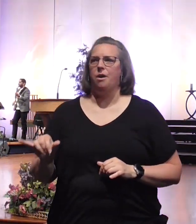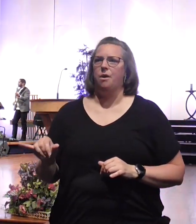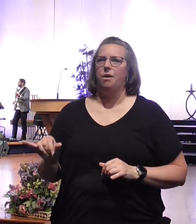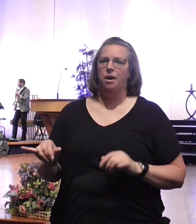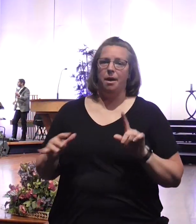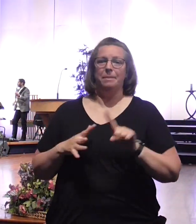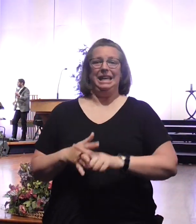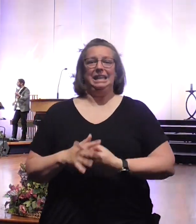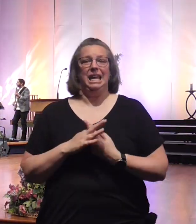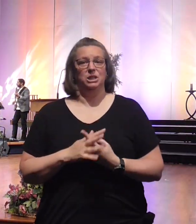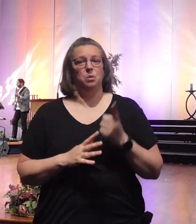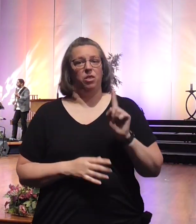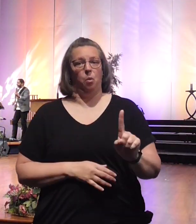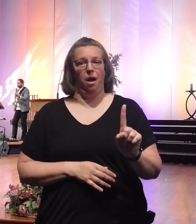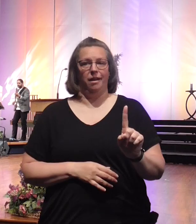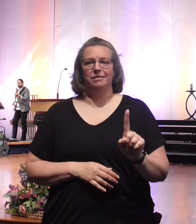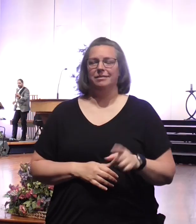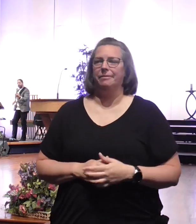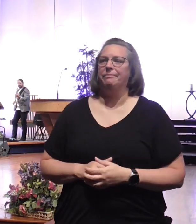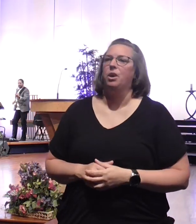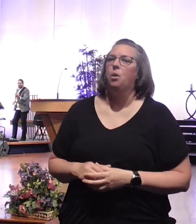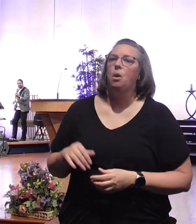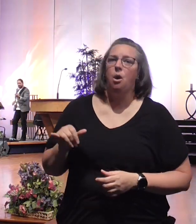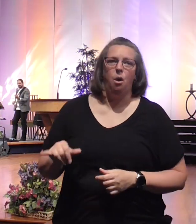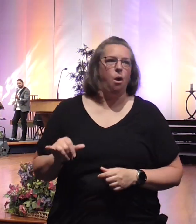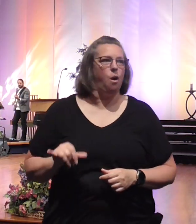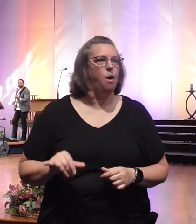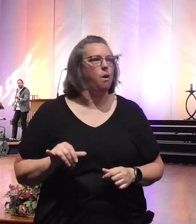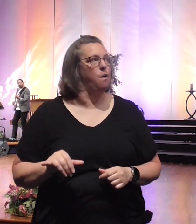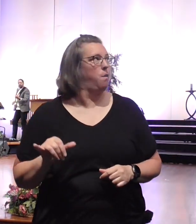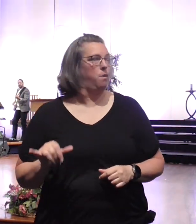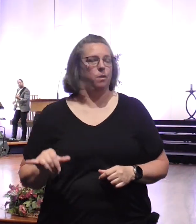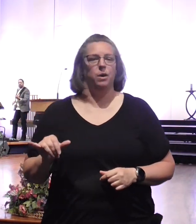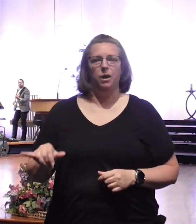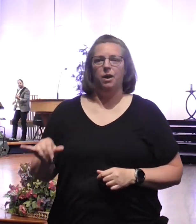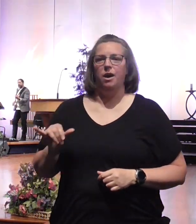It all begins with one. It